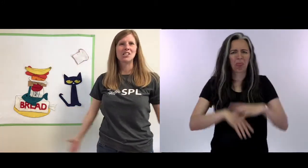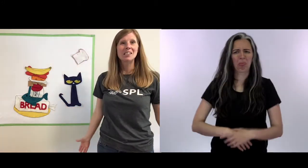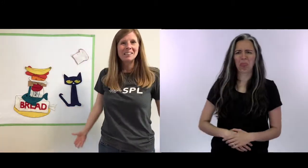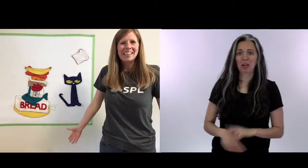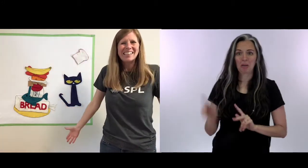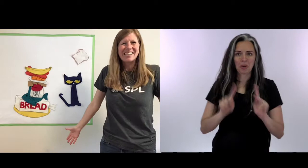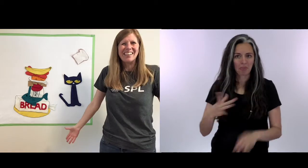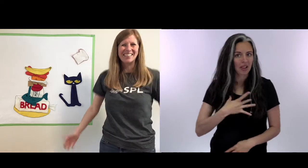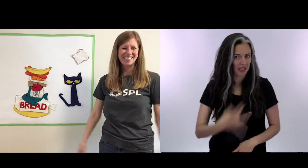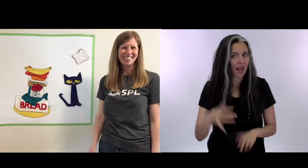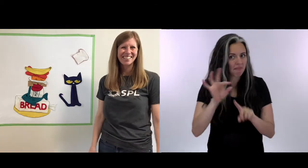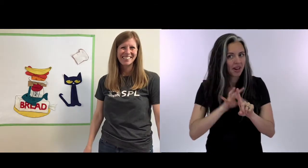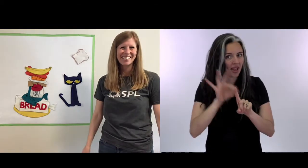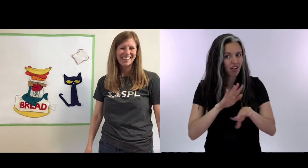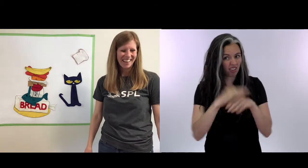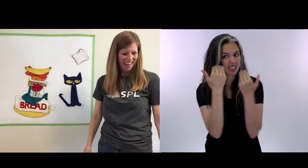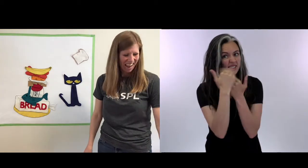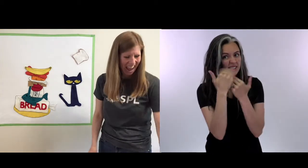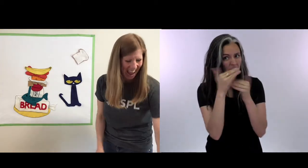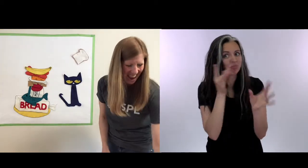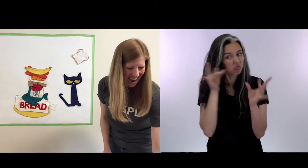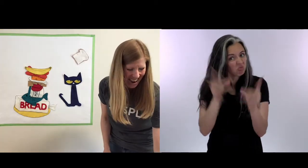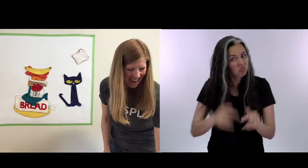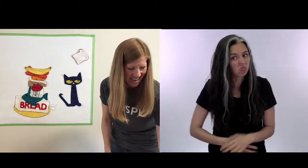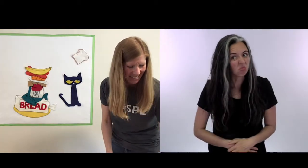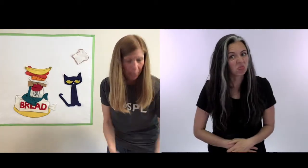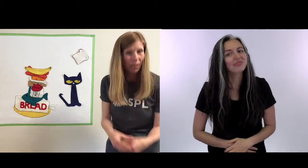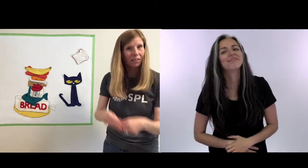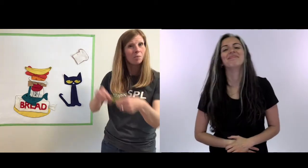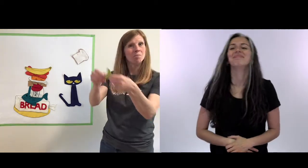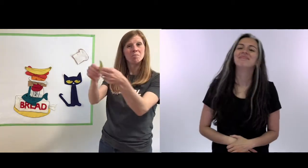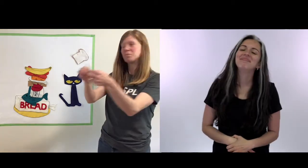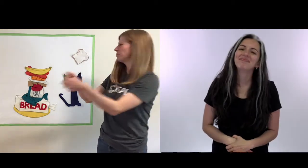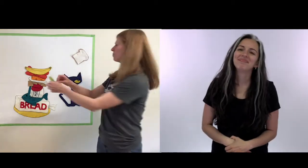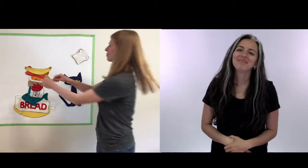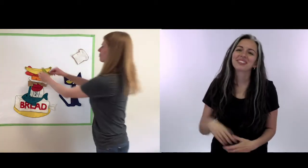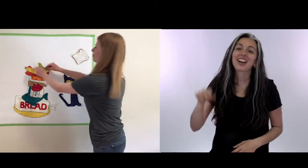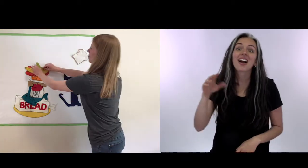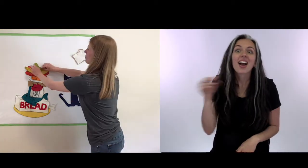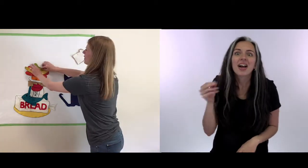sandwich? Delicious. And a pickle.